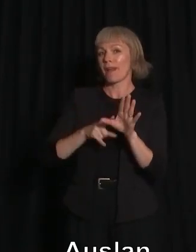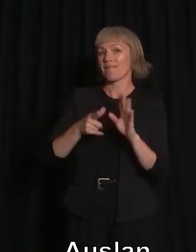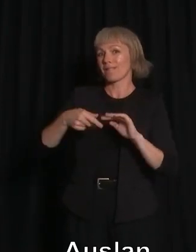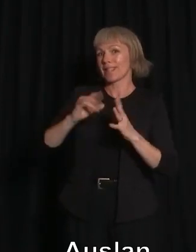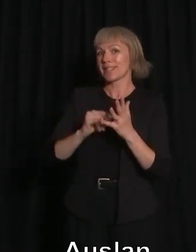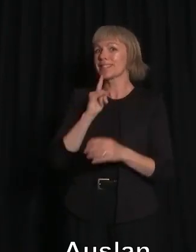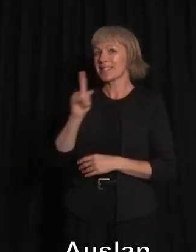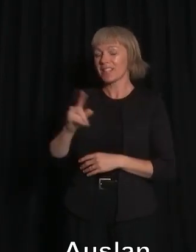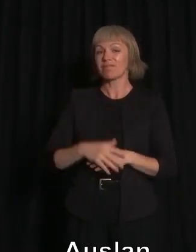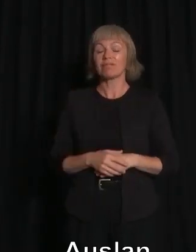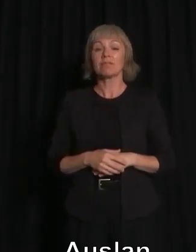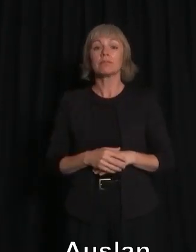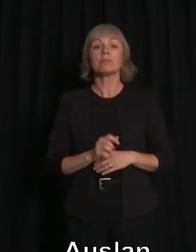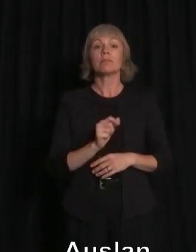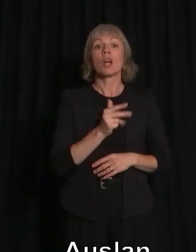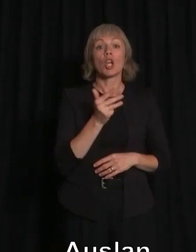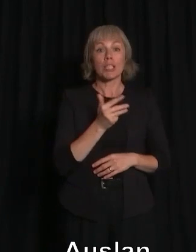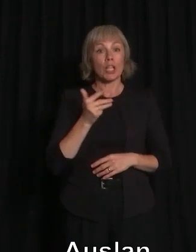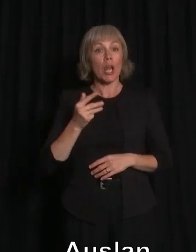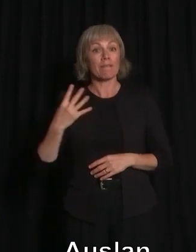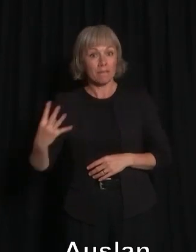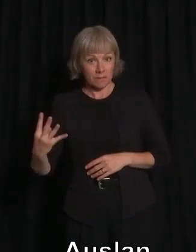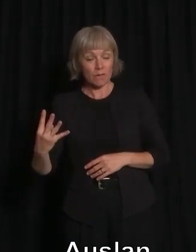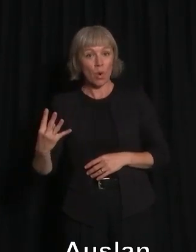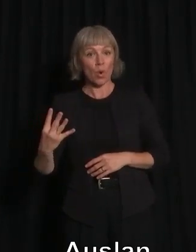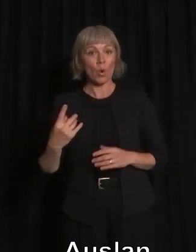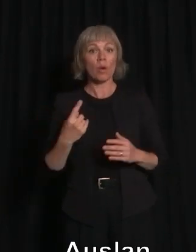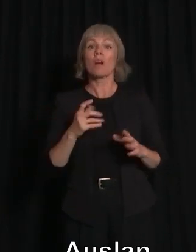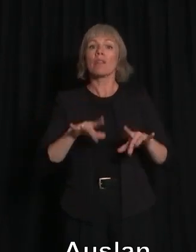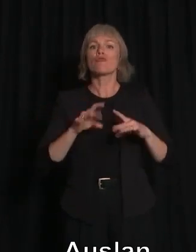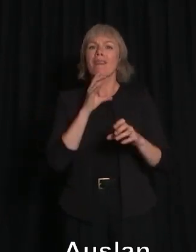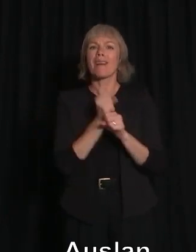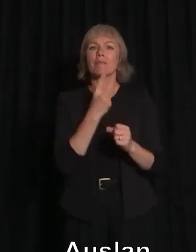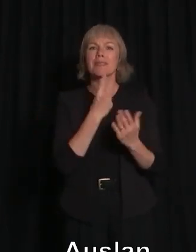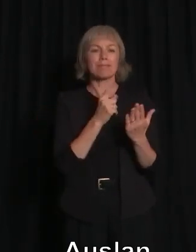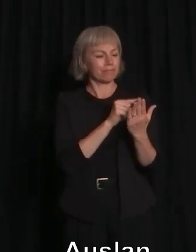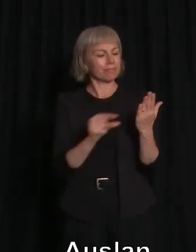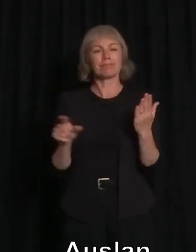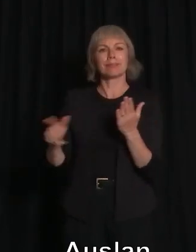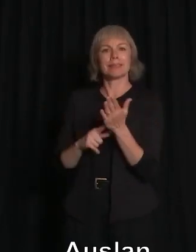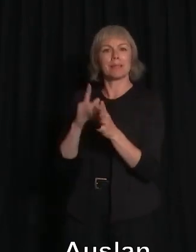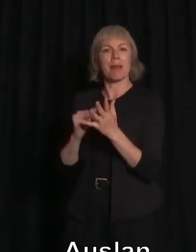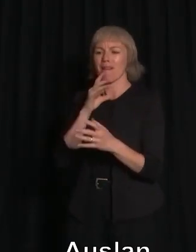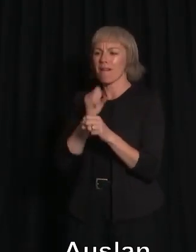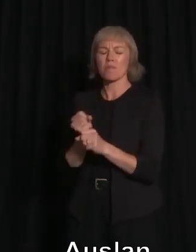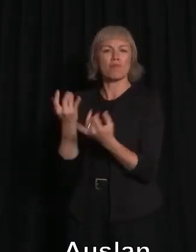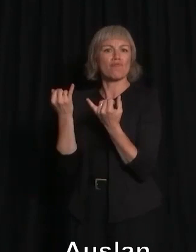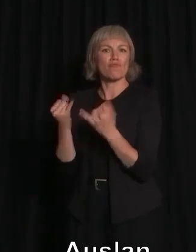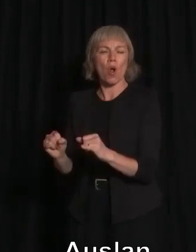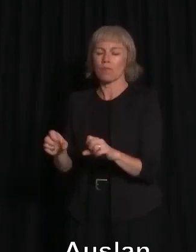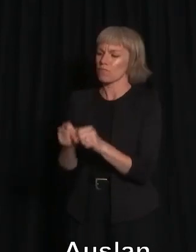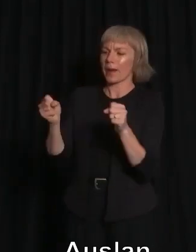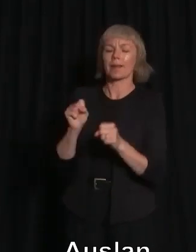of the right to privacy due to criminalization of same-sex intimacy. Over the last 30 years,